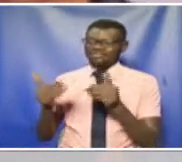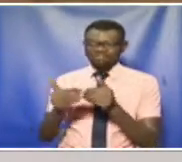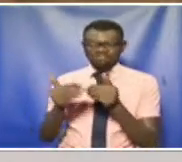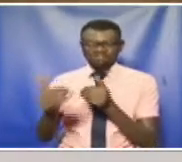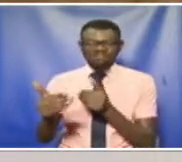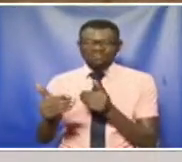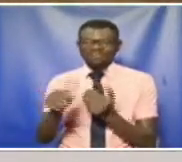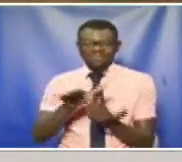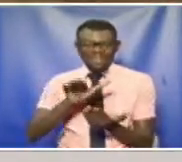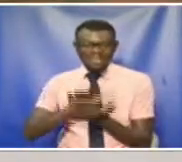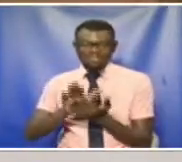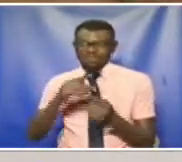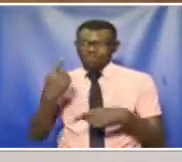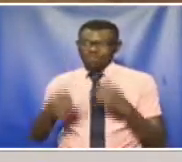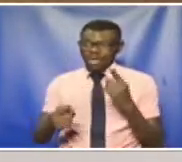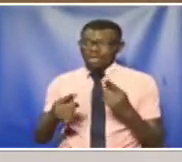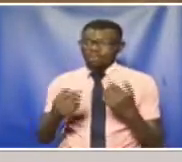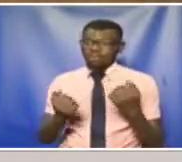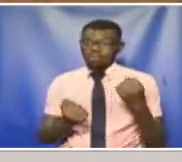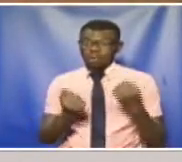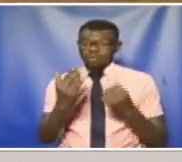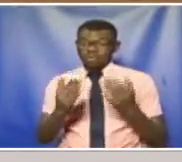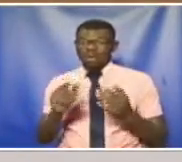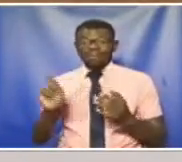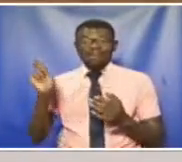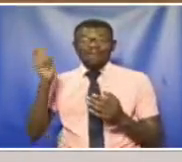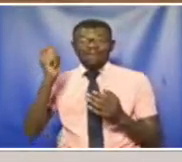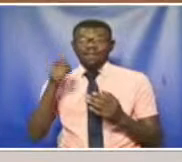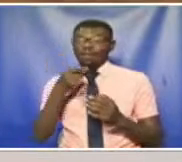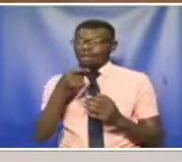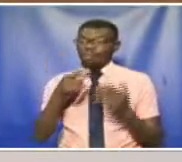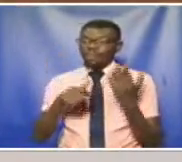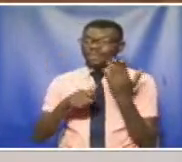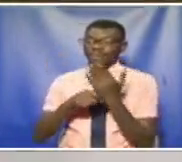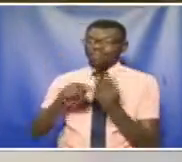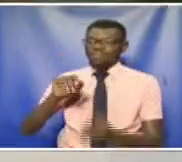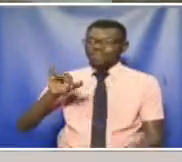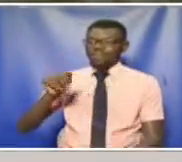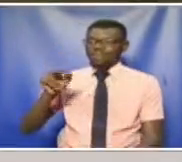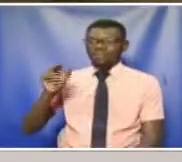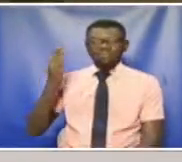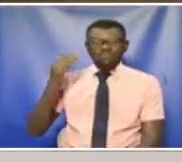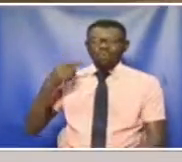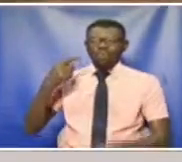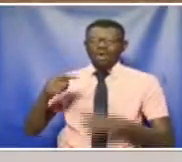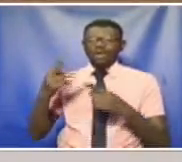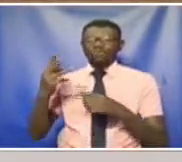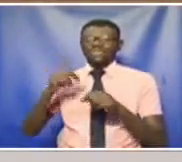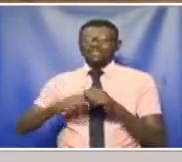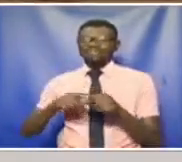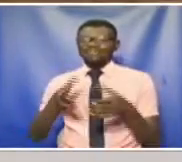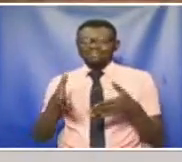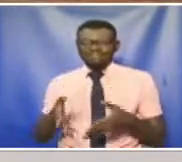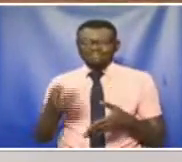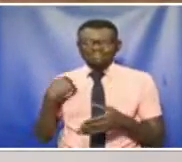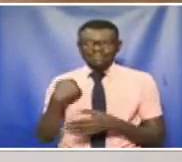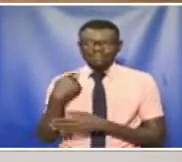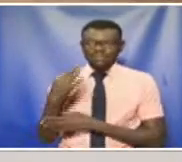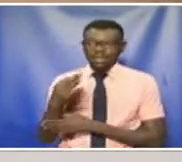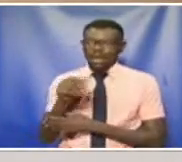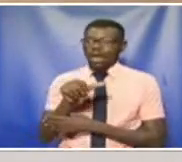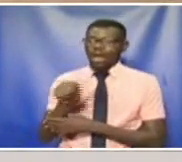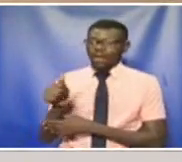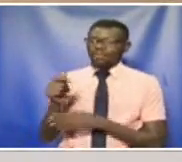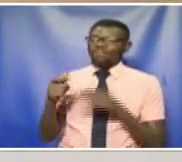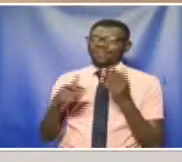say. Veteran Kenyan driver Ian Duncan, who has won the classic title twice, finished third as another Kenyan, Lee Rose, took the fourth